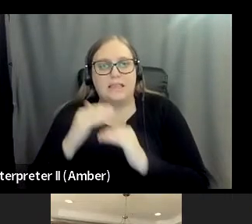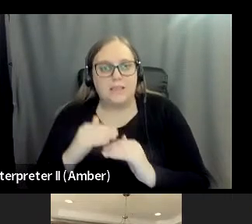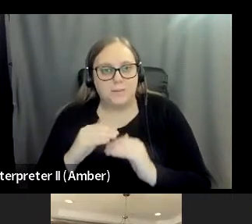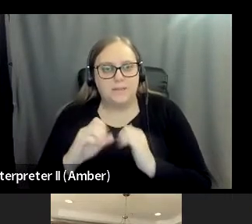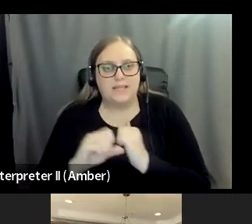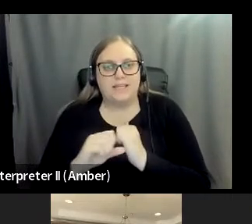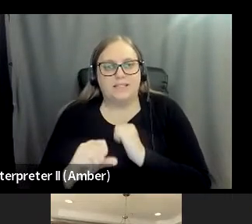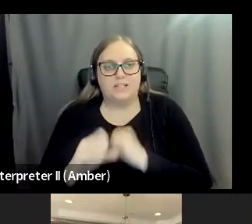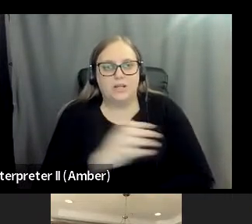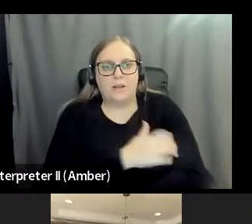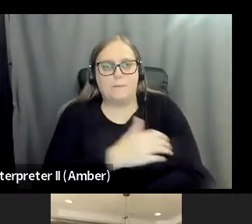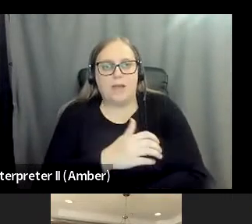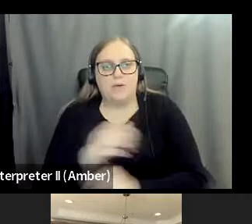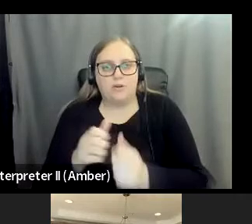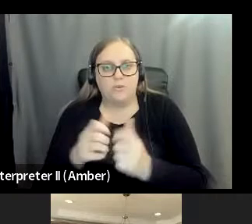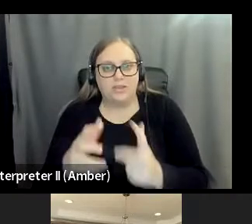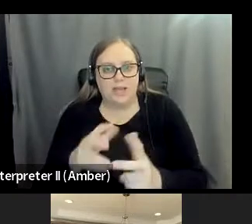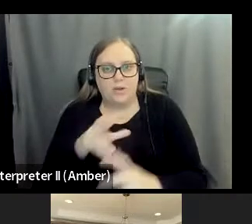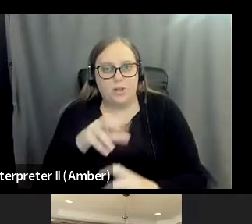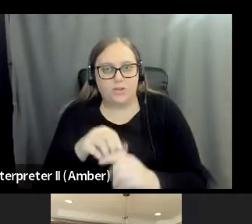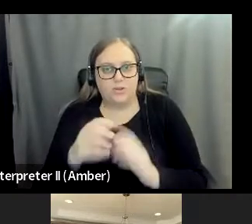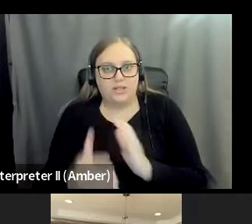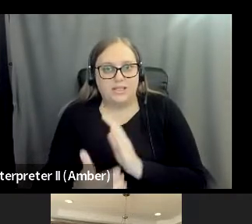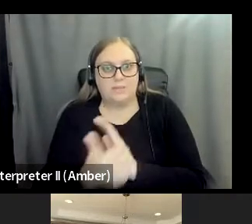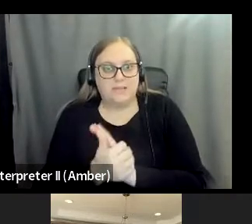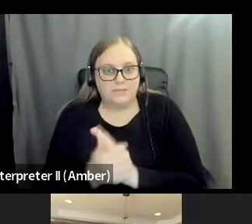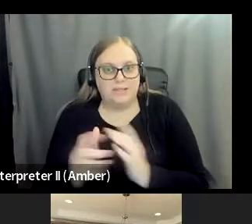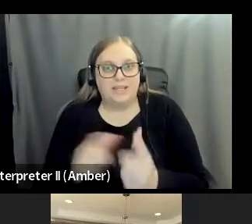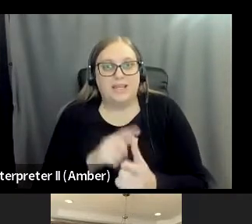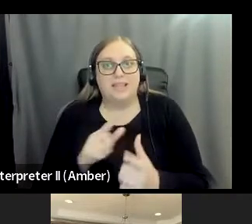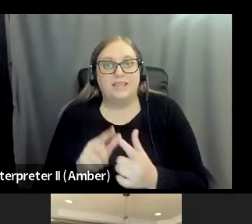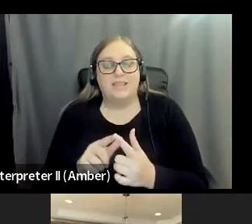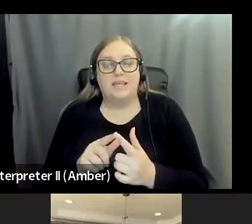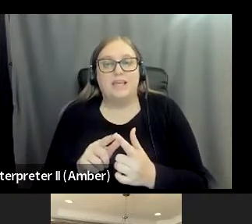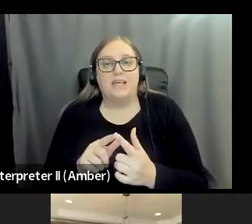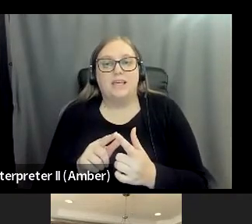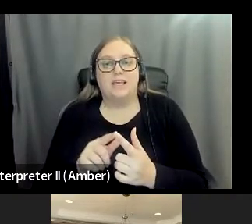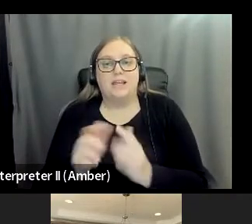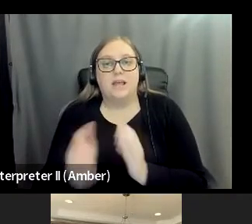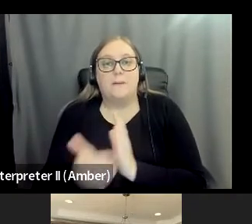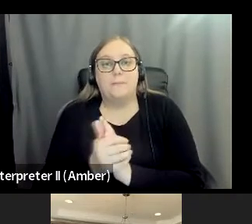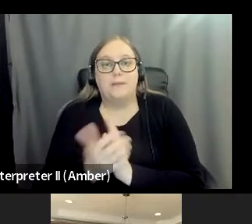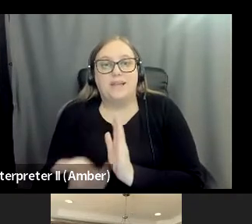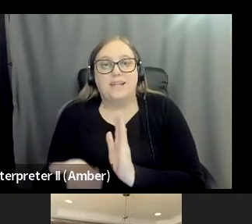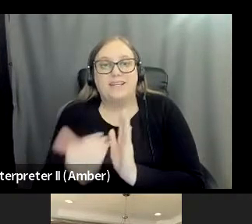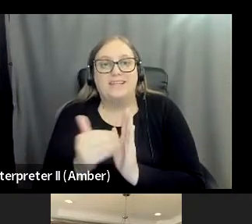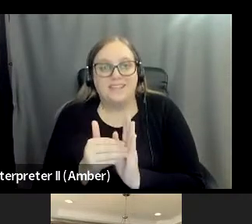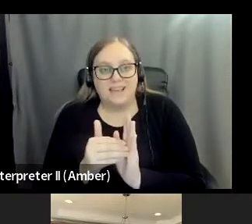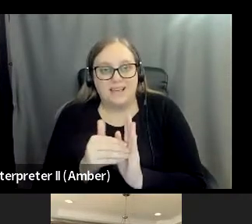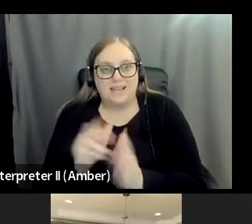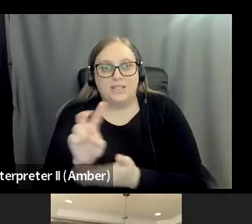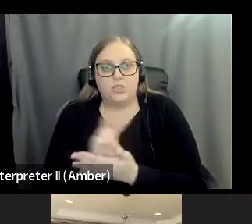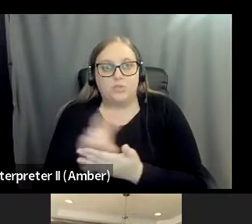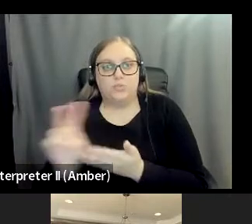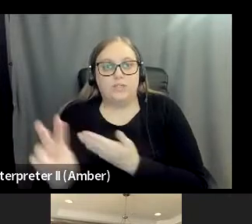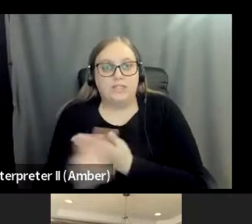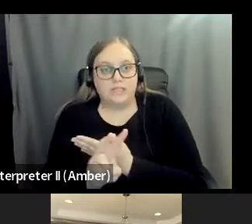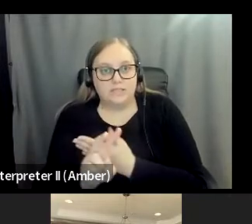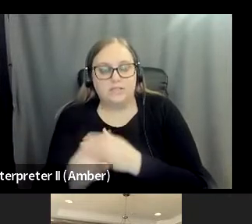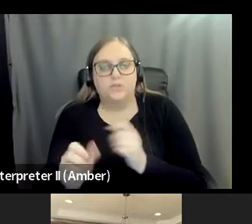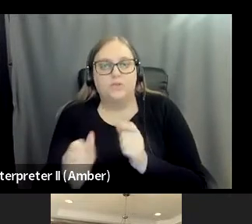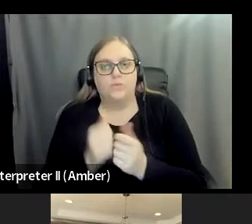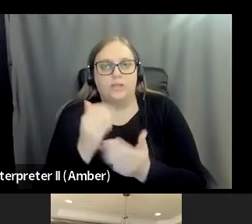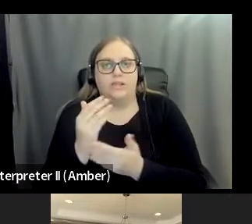power without including the amendment and then amend again, come back in 2 weeks with